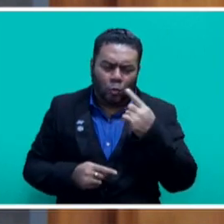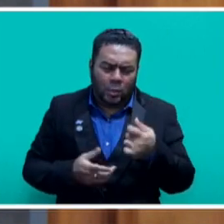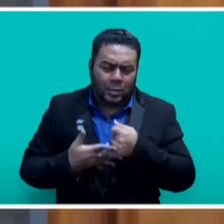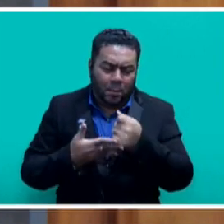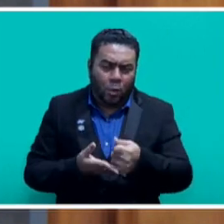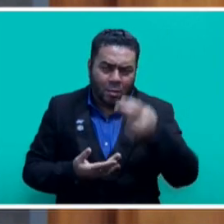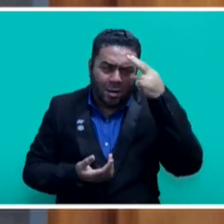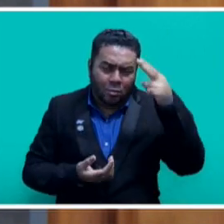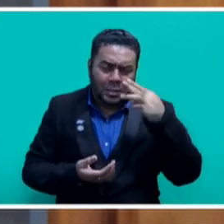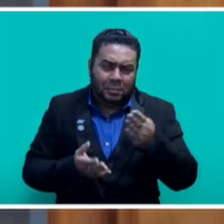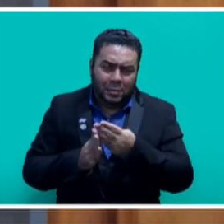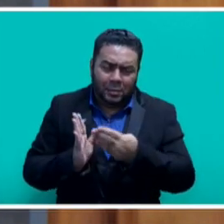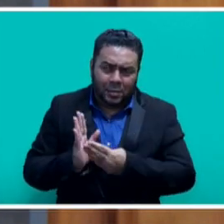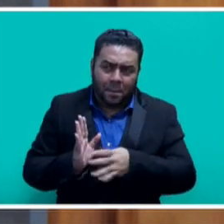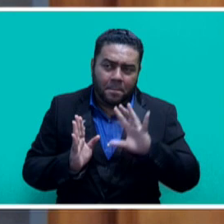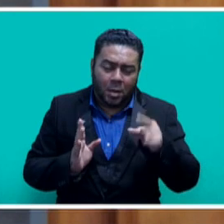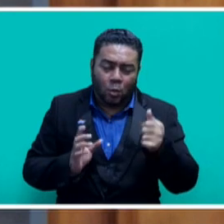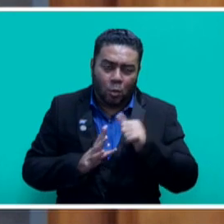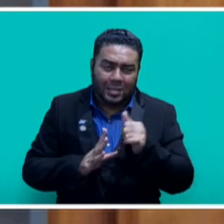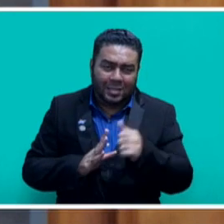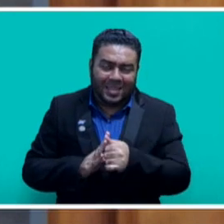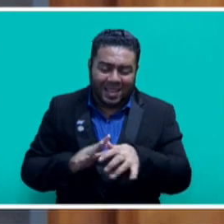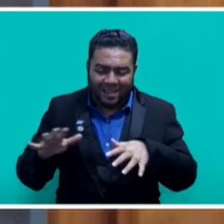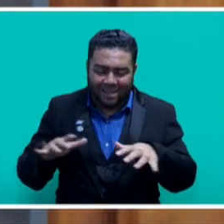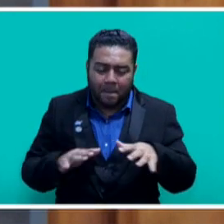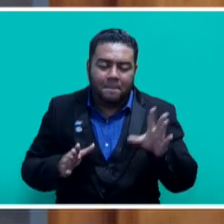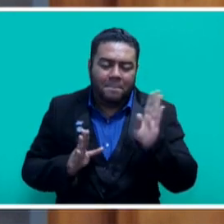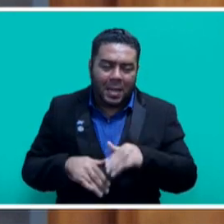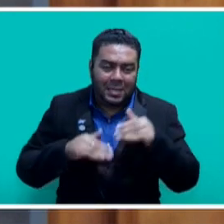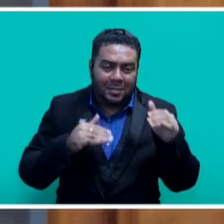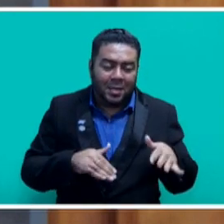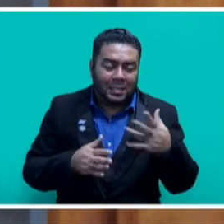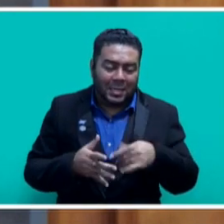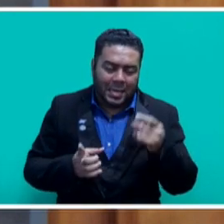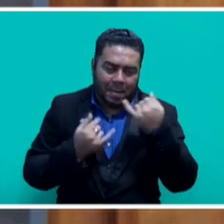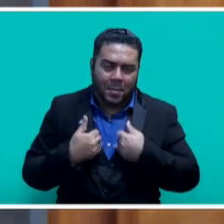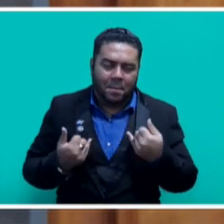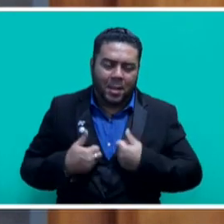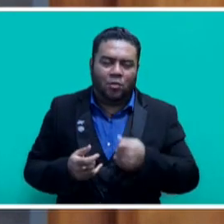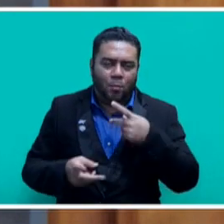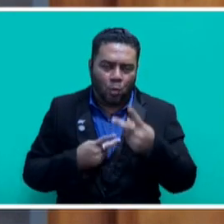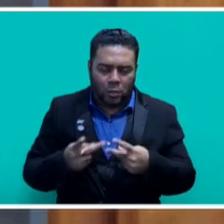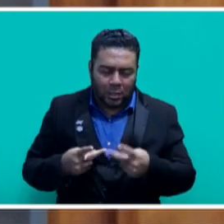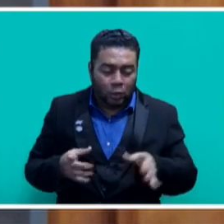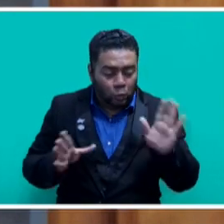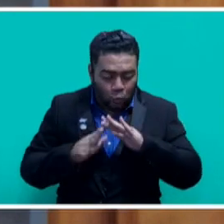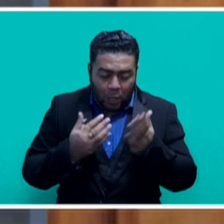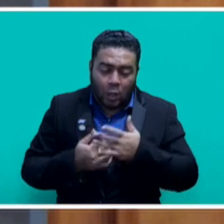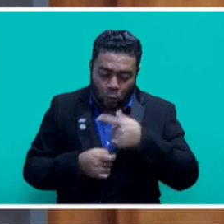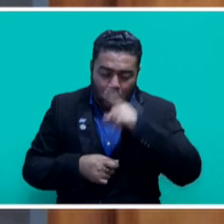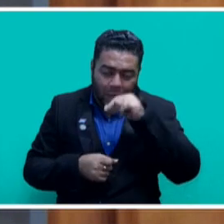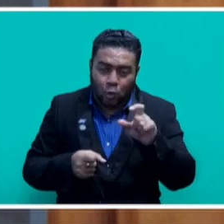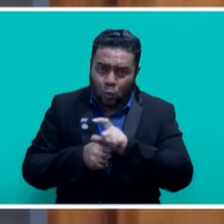support the national budget, but also actively participate in its implementation. Together we can create